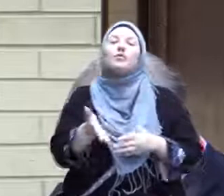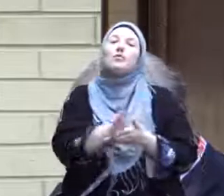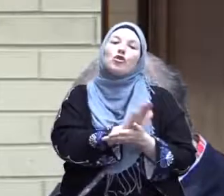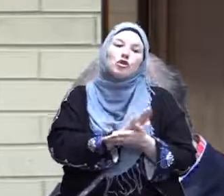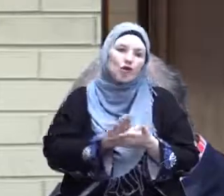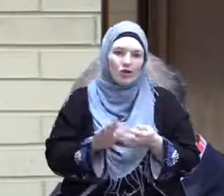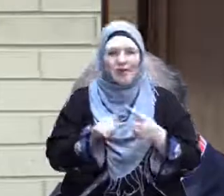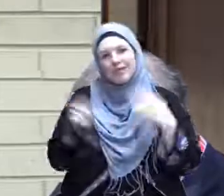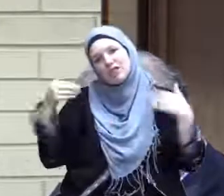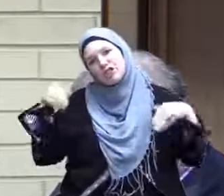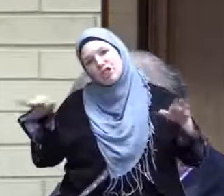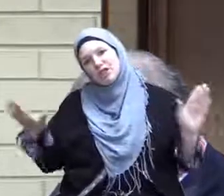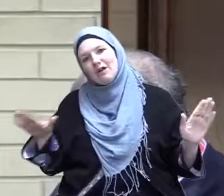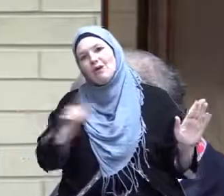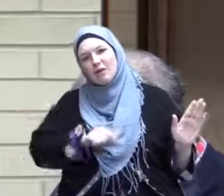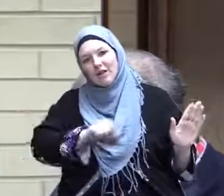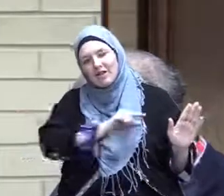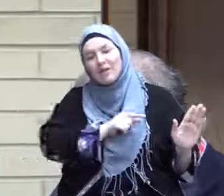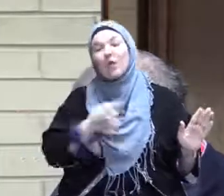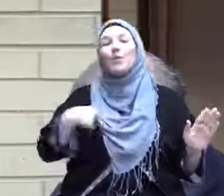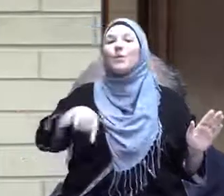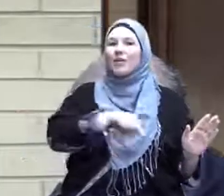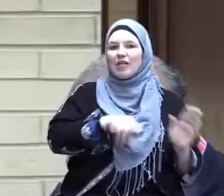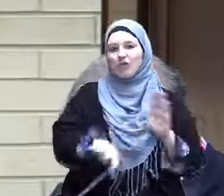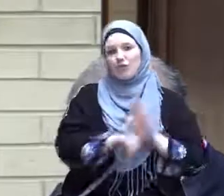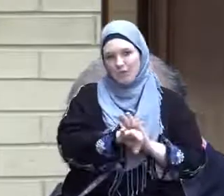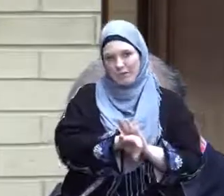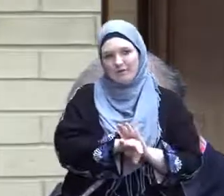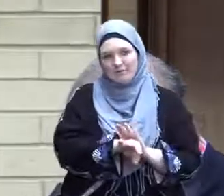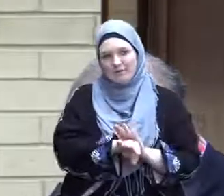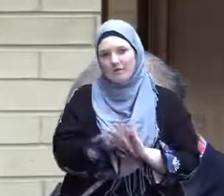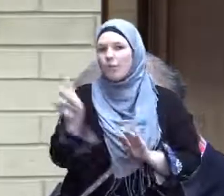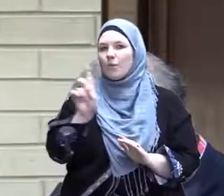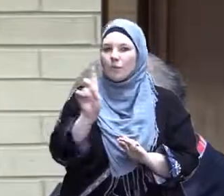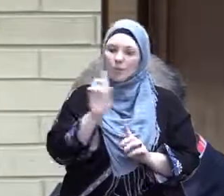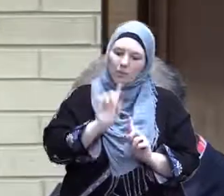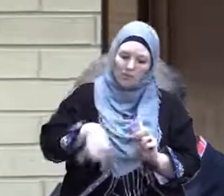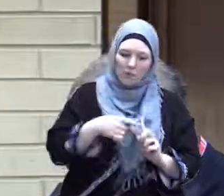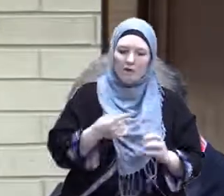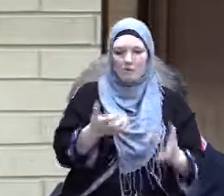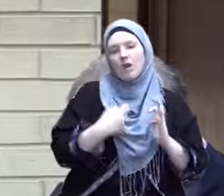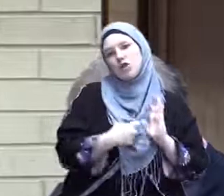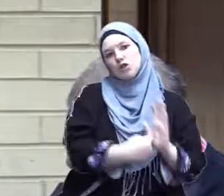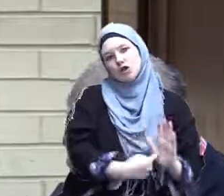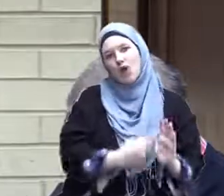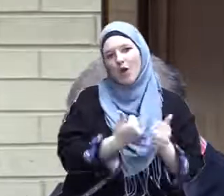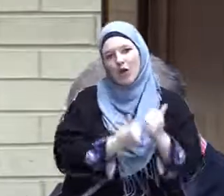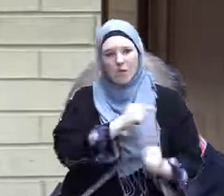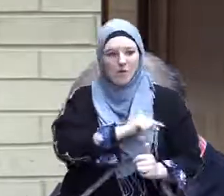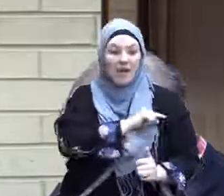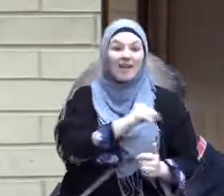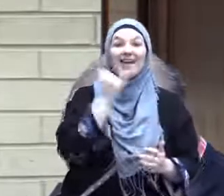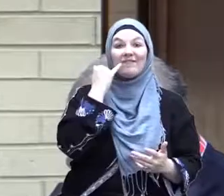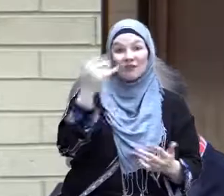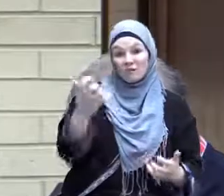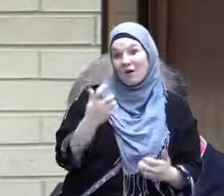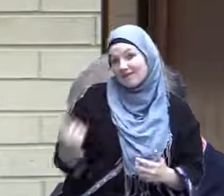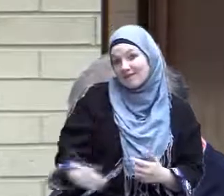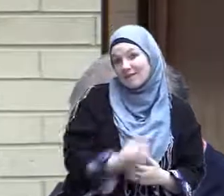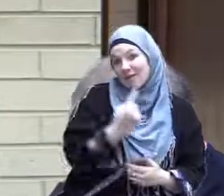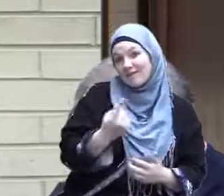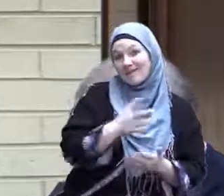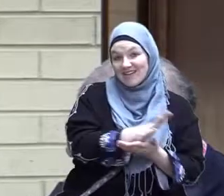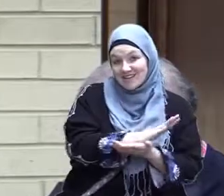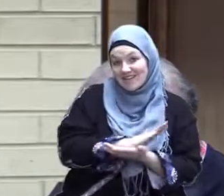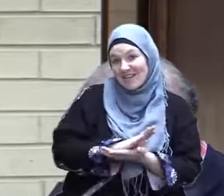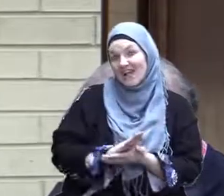pure as angelic qualities. We choose when to display each of those. So when you want something from